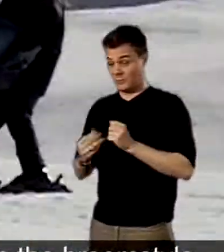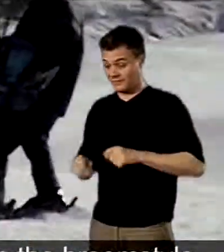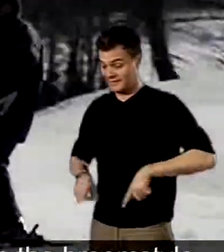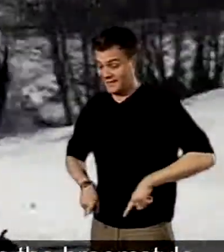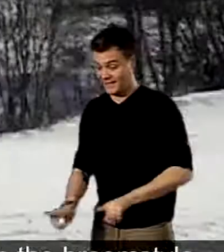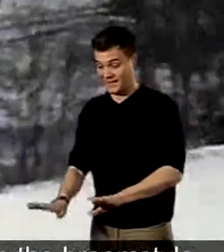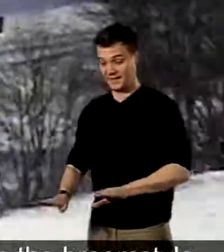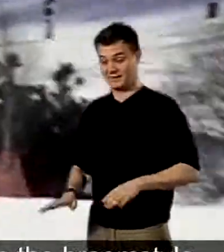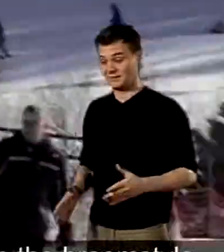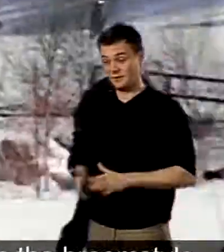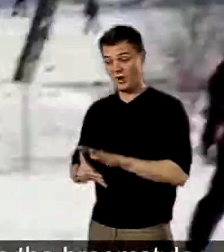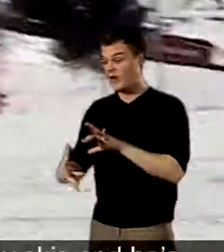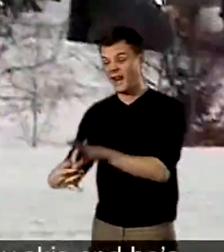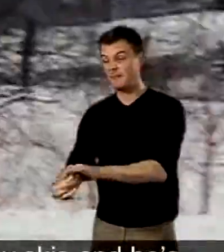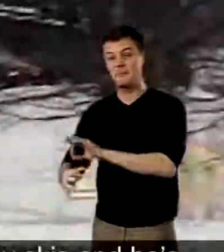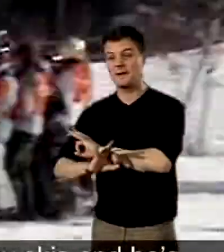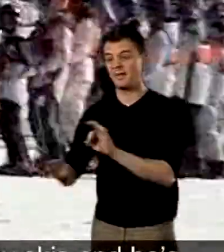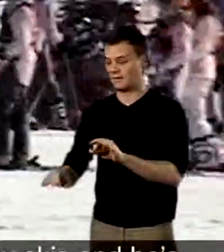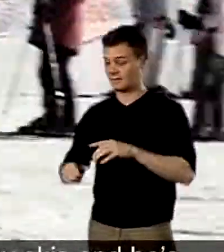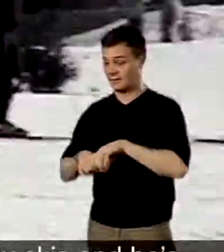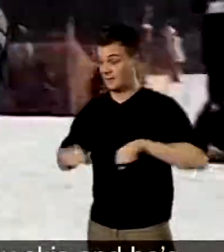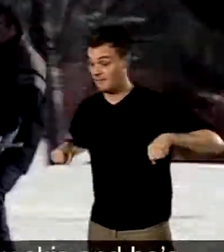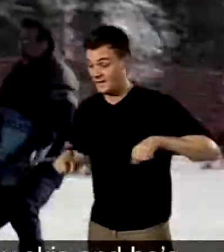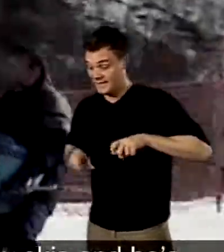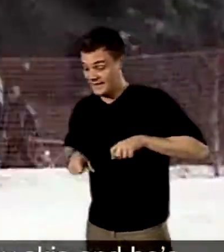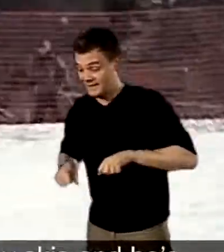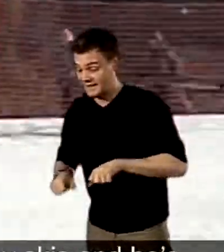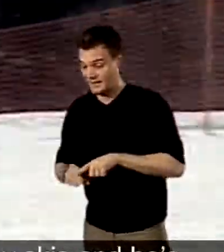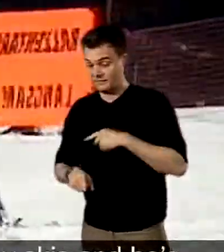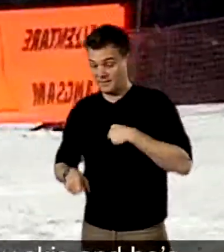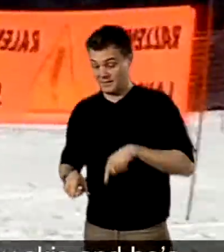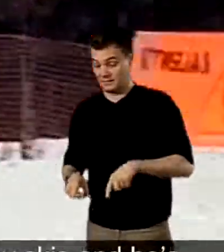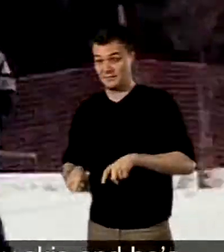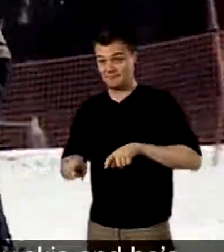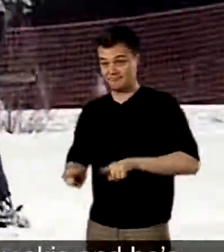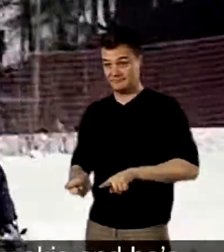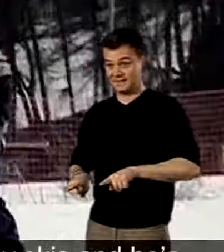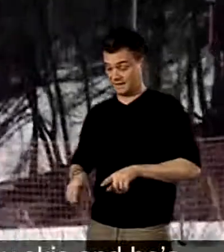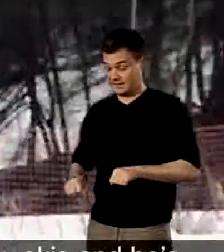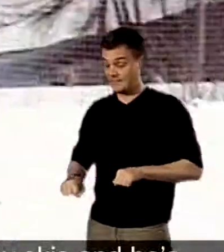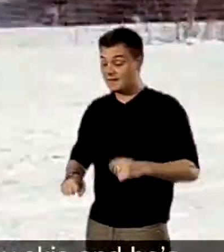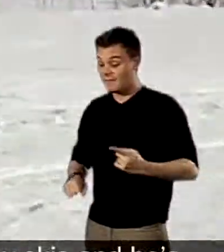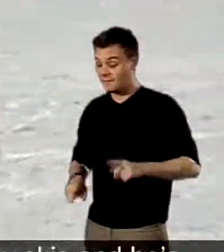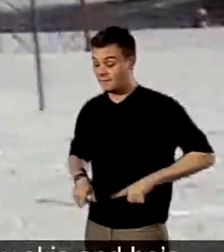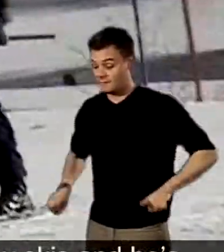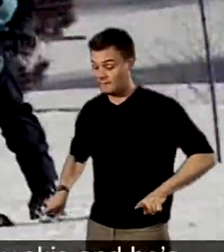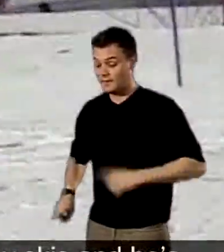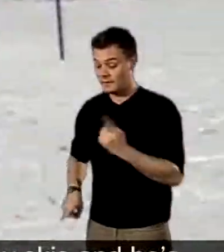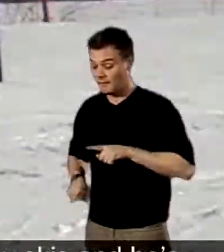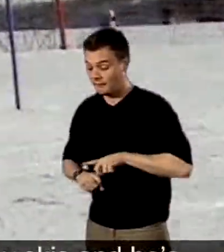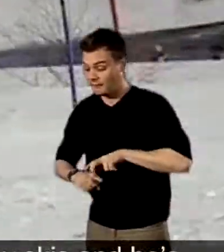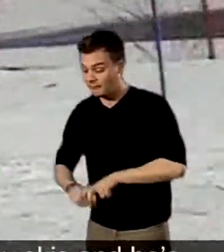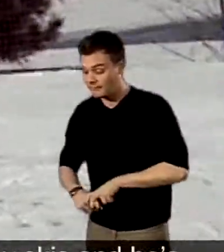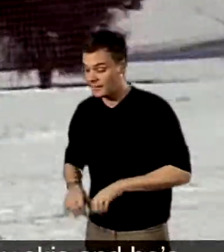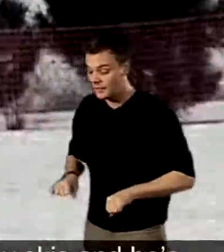skis, free skis, as there's no clips at the front, and he skis down in between my skis, and he's also in control by